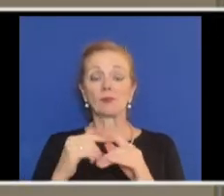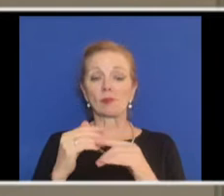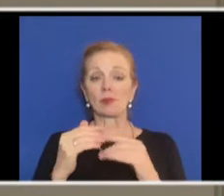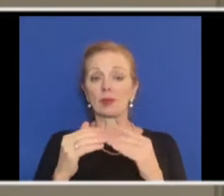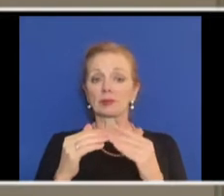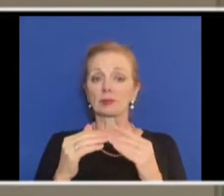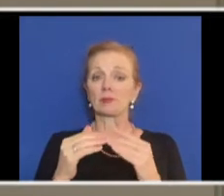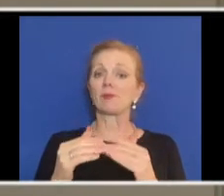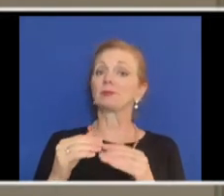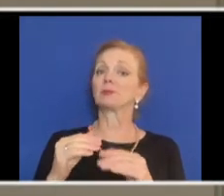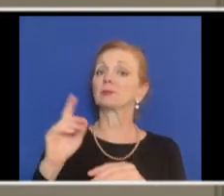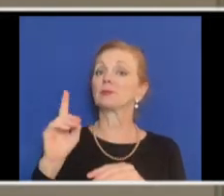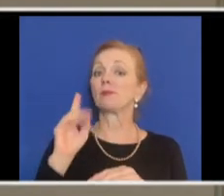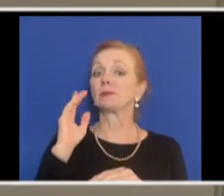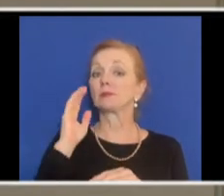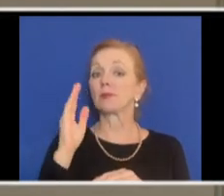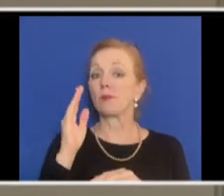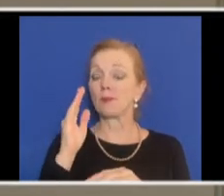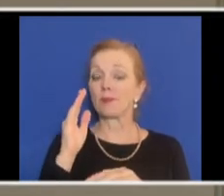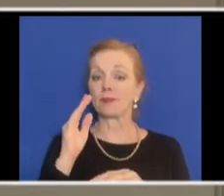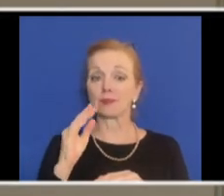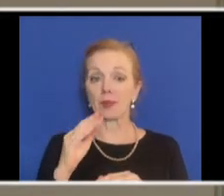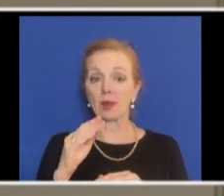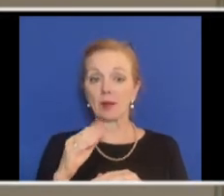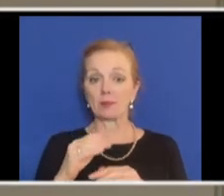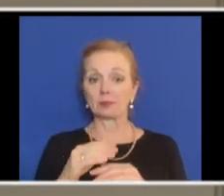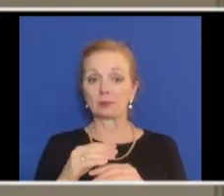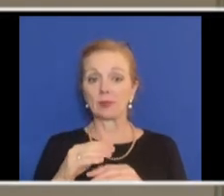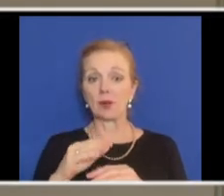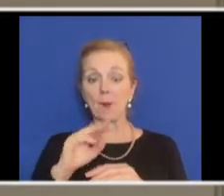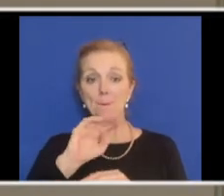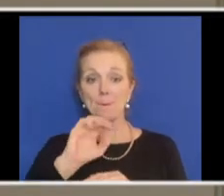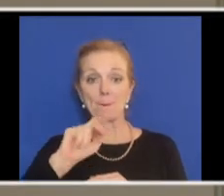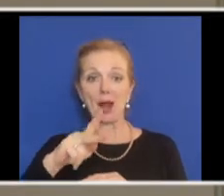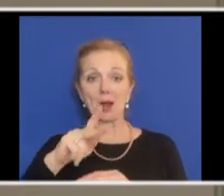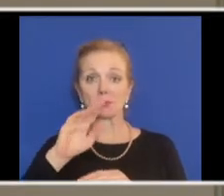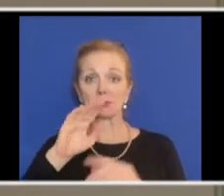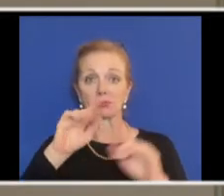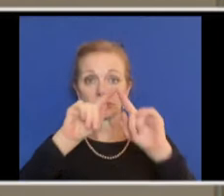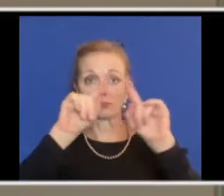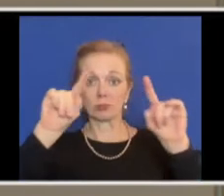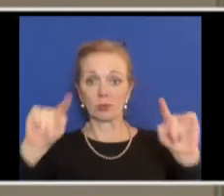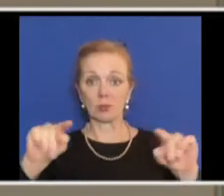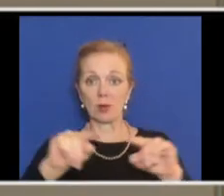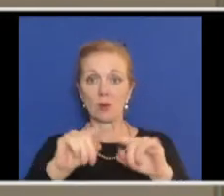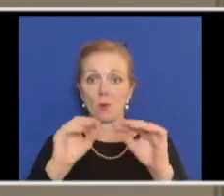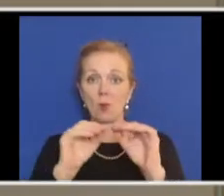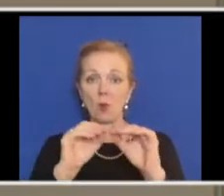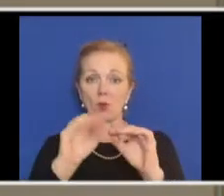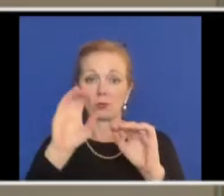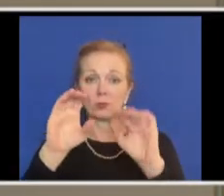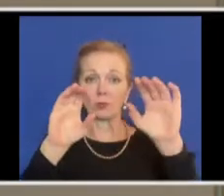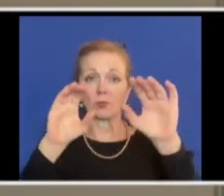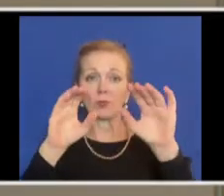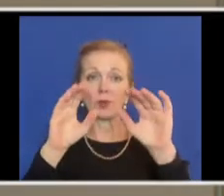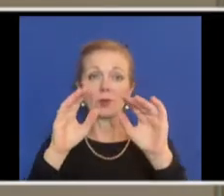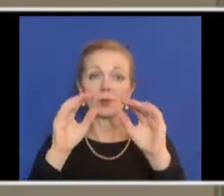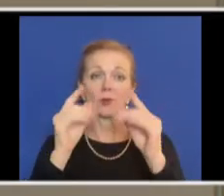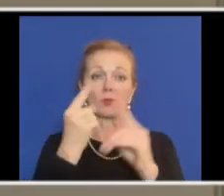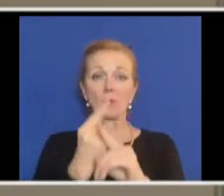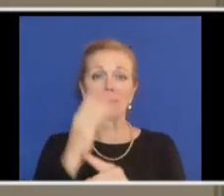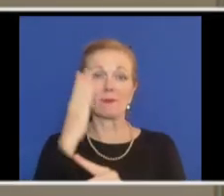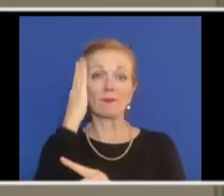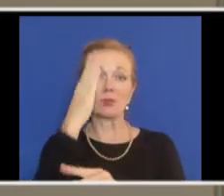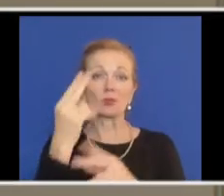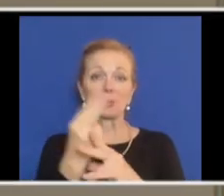where we will map hopefully more appropriate future uses uh